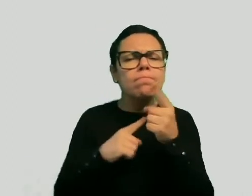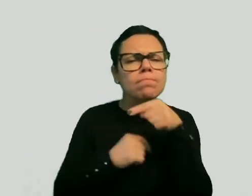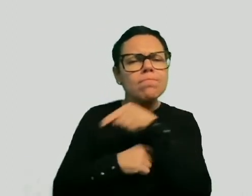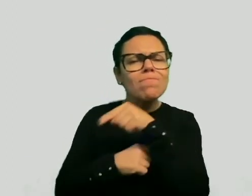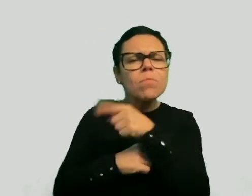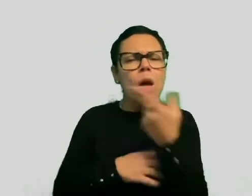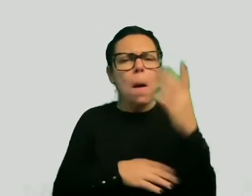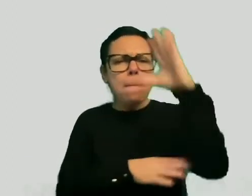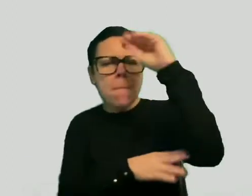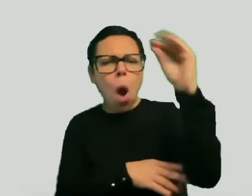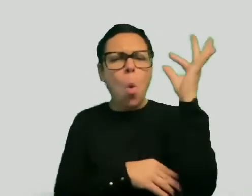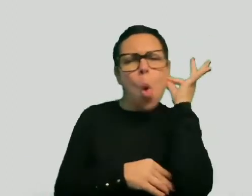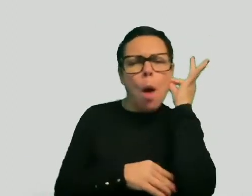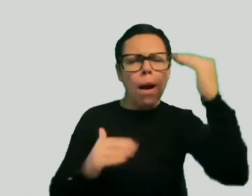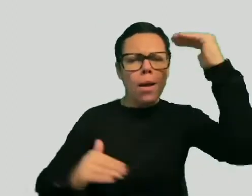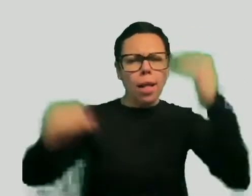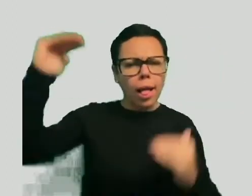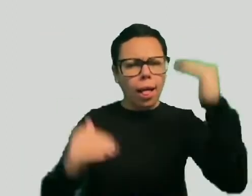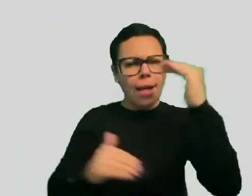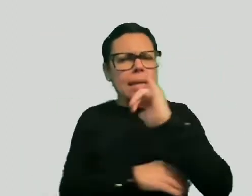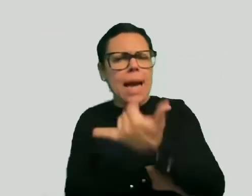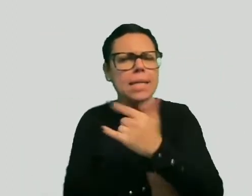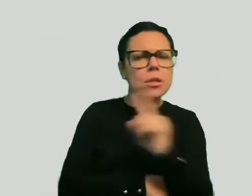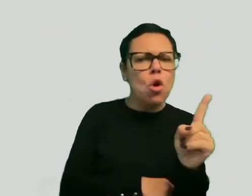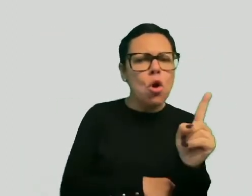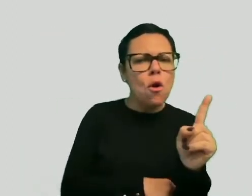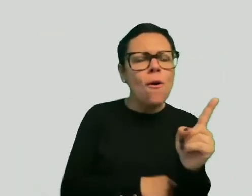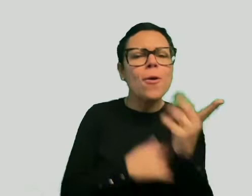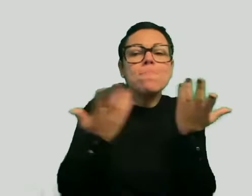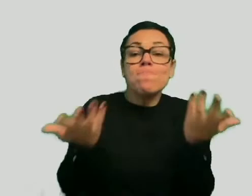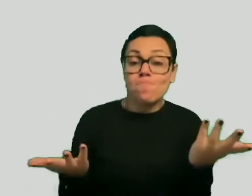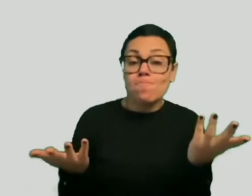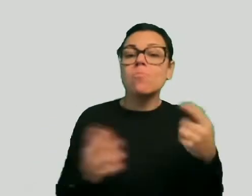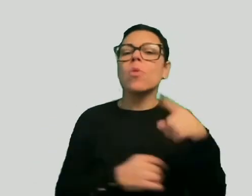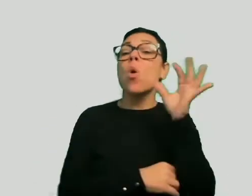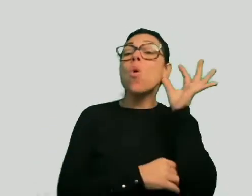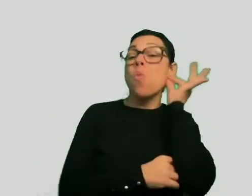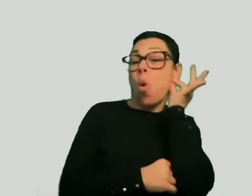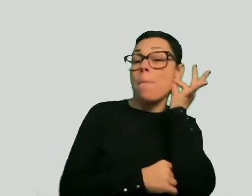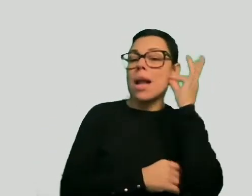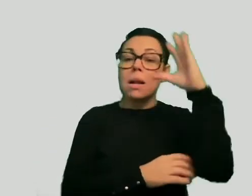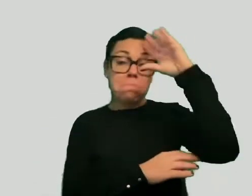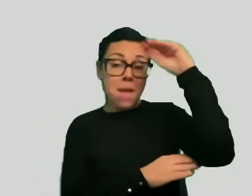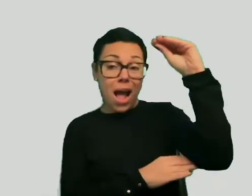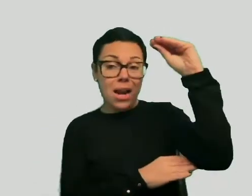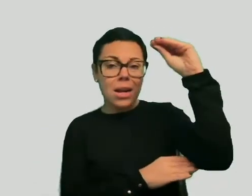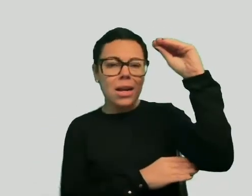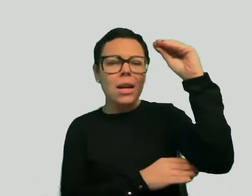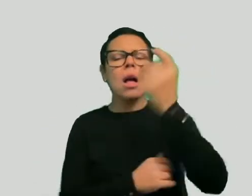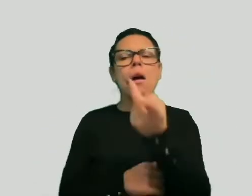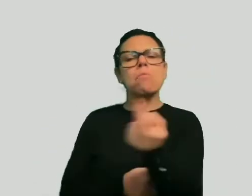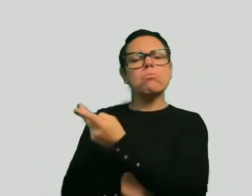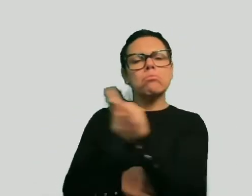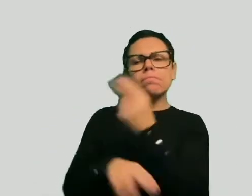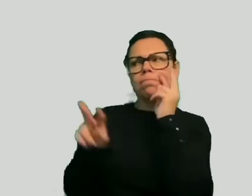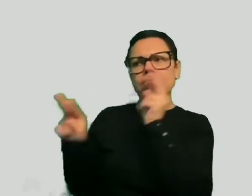Do they, in all their diversity, women and men in all their diversity, have different needs in relation to these